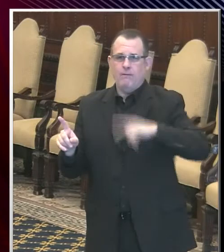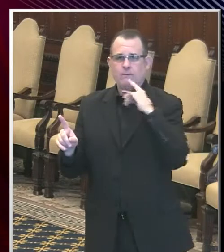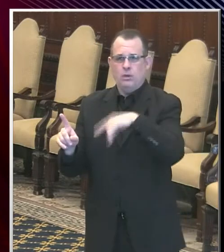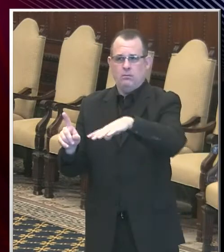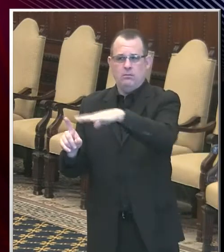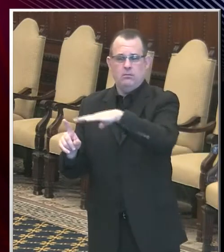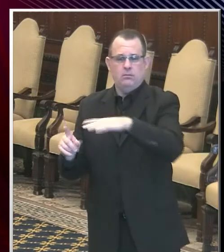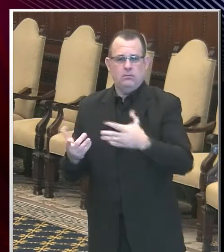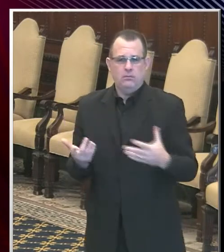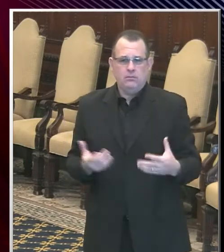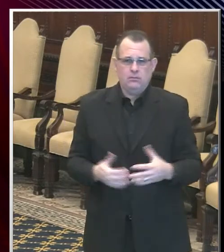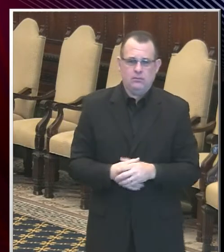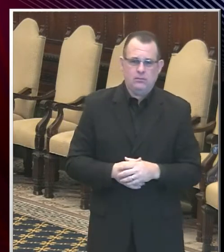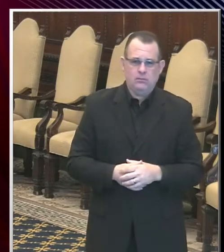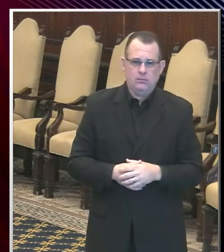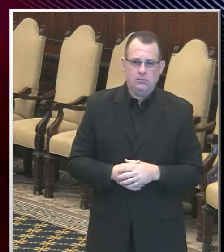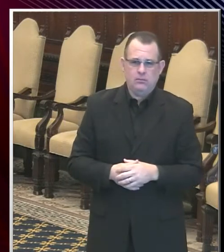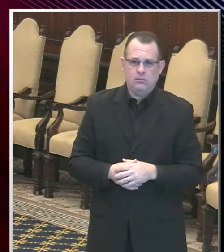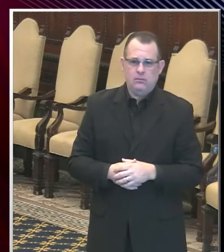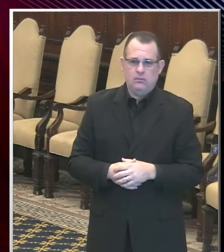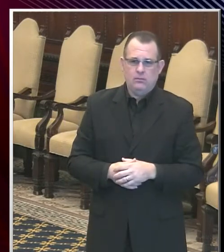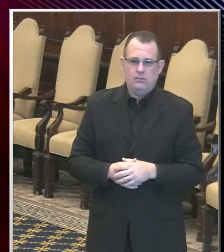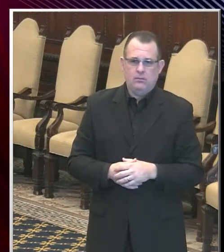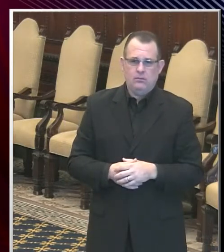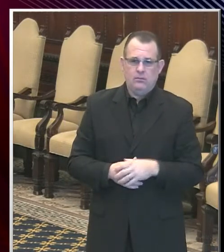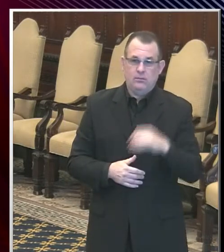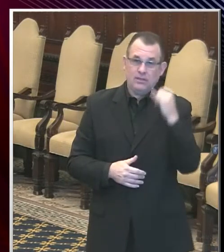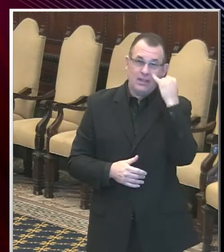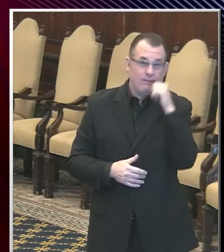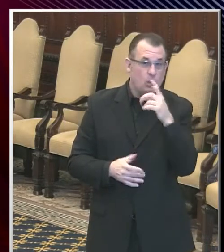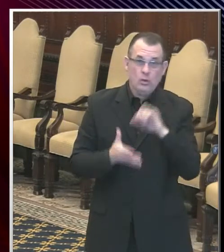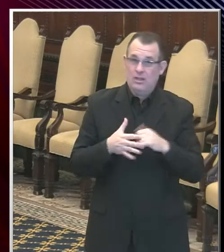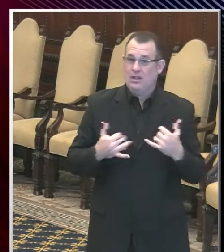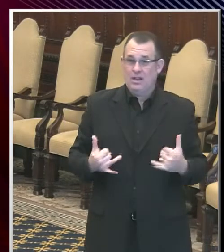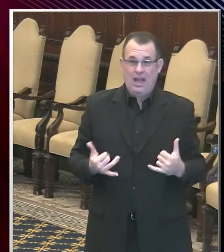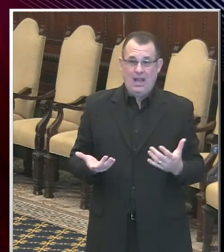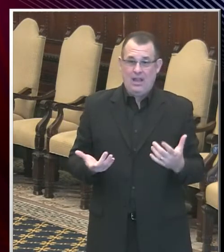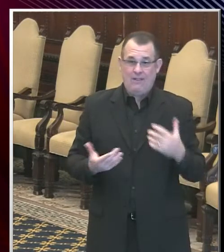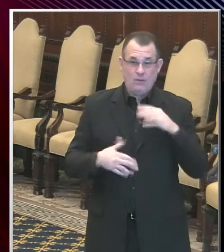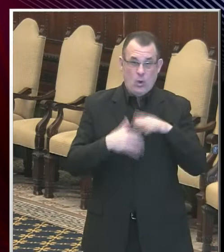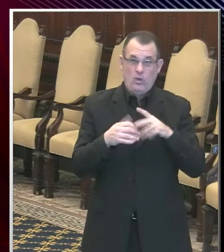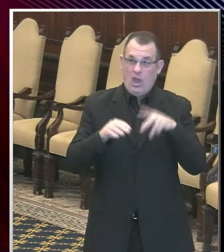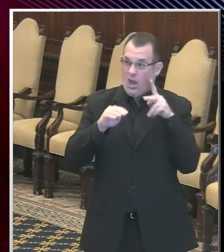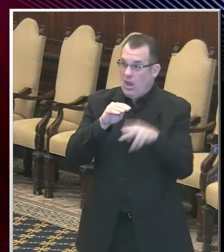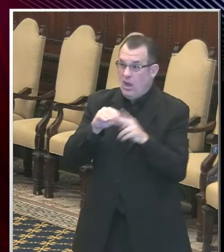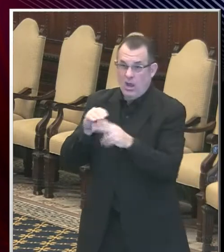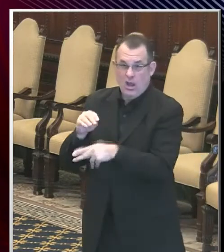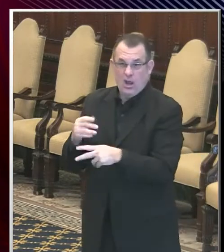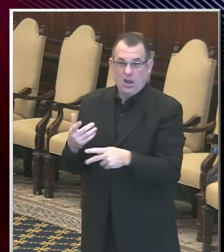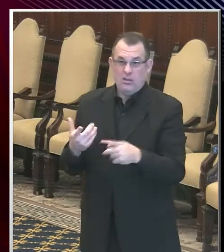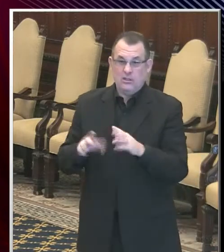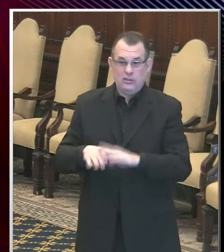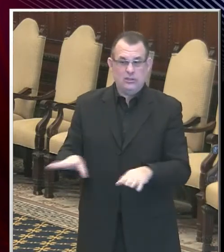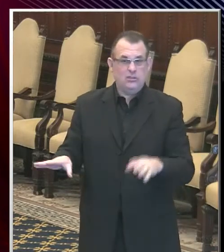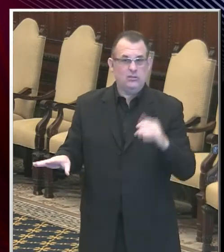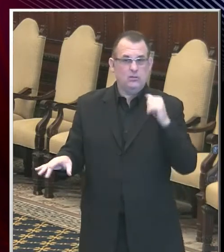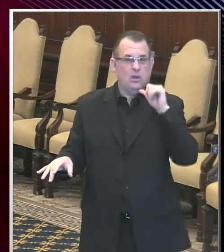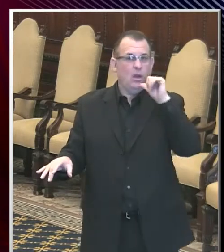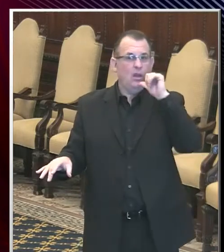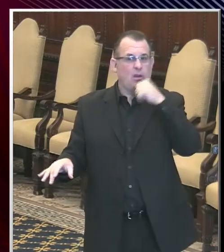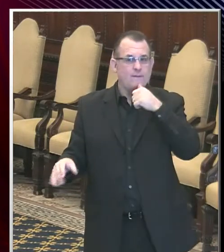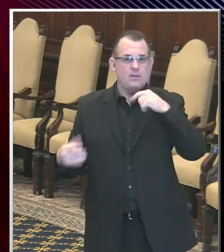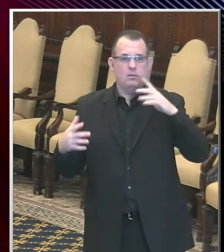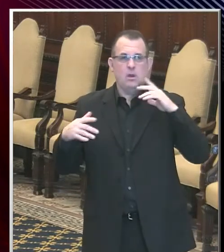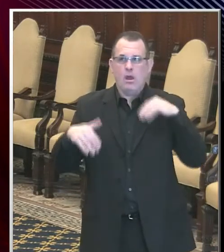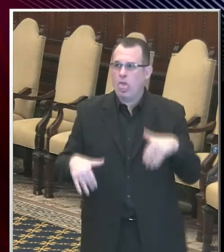profitable or positive. If we don't do that now, if we cut all that now, these kids will be drifting, and